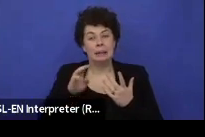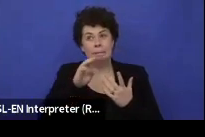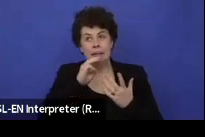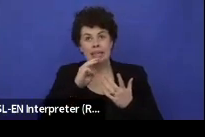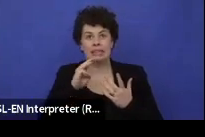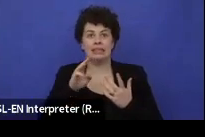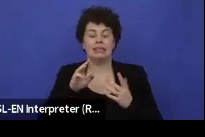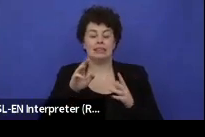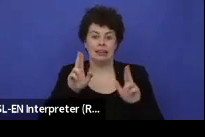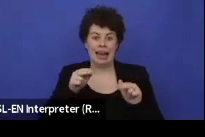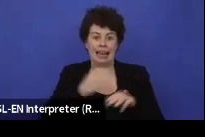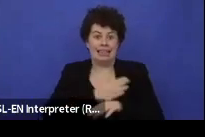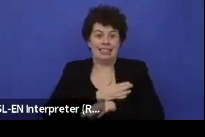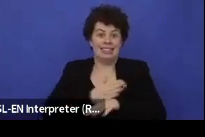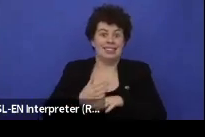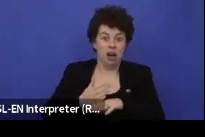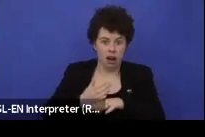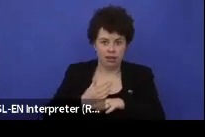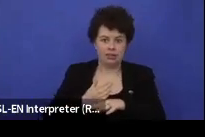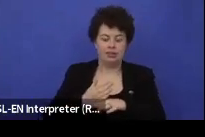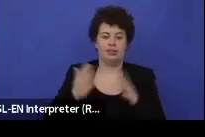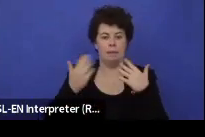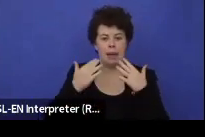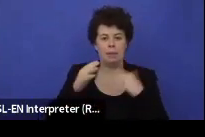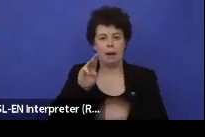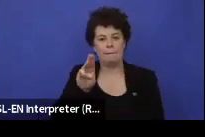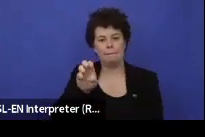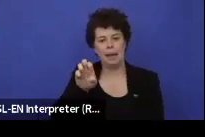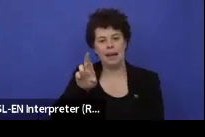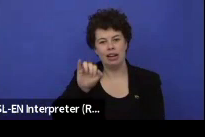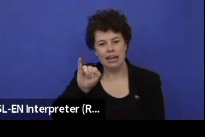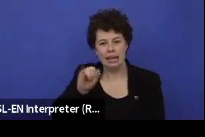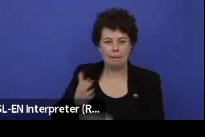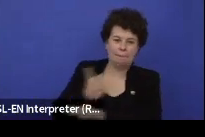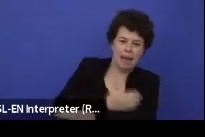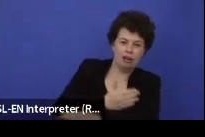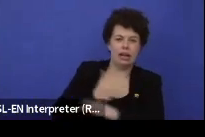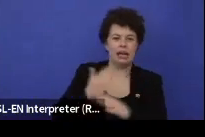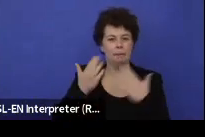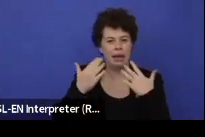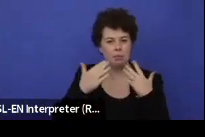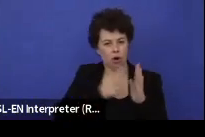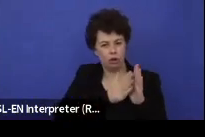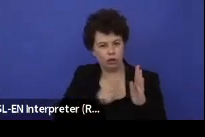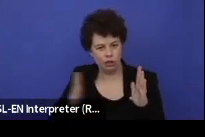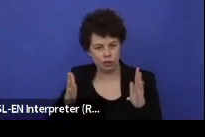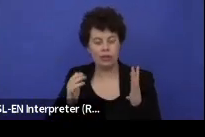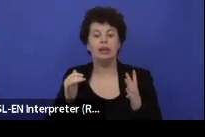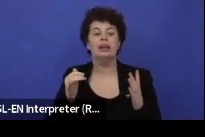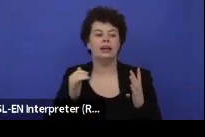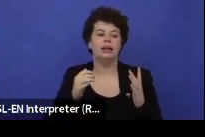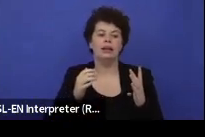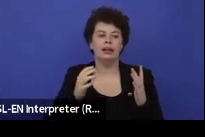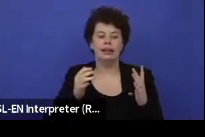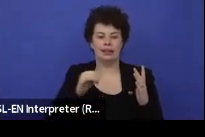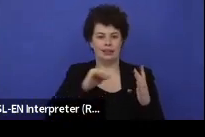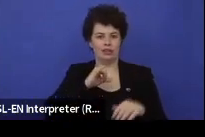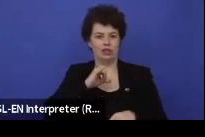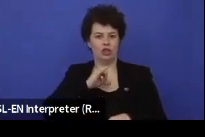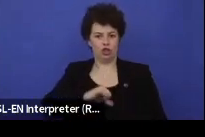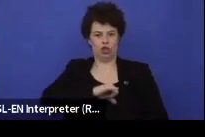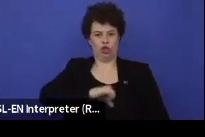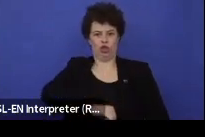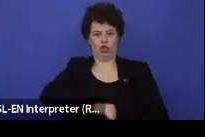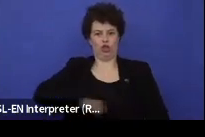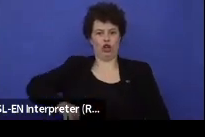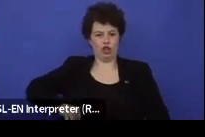and they'll start to experience that and they'll lead up to the menopause. When a person has a surgical or a medical menopause, it is quite literally